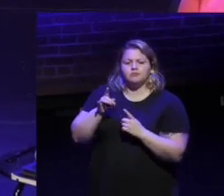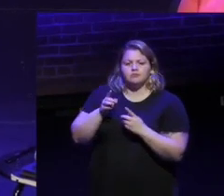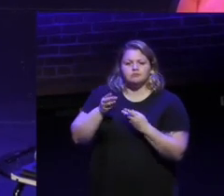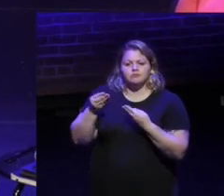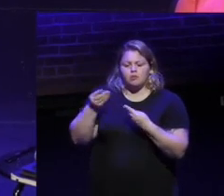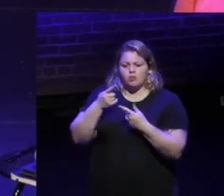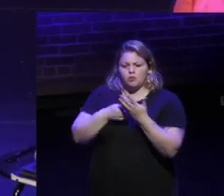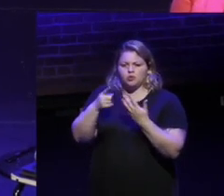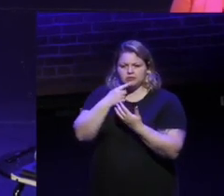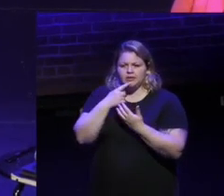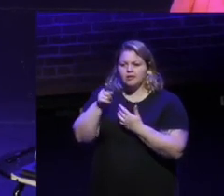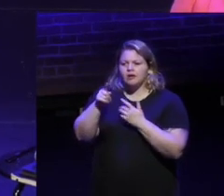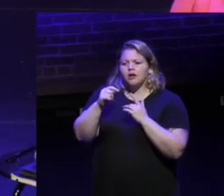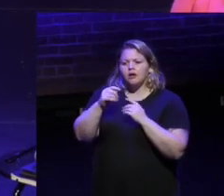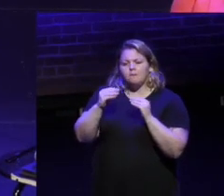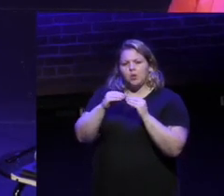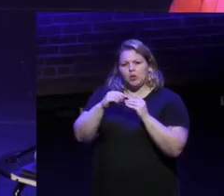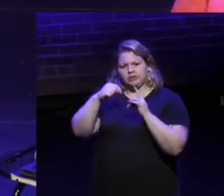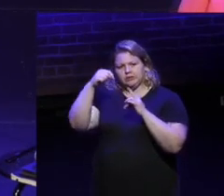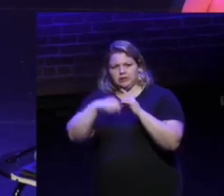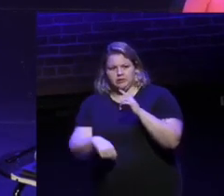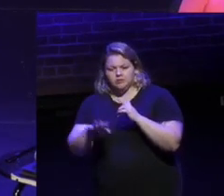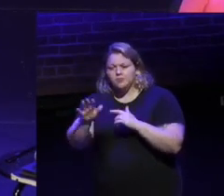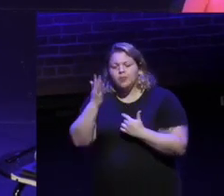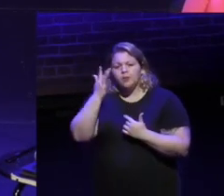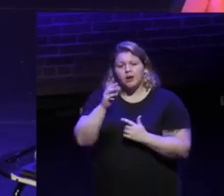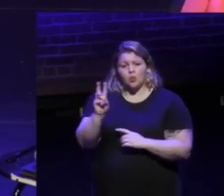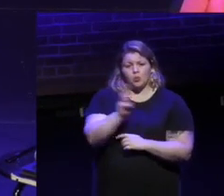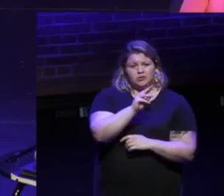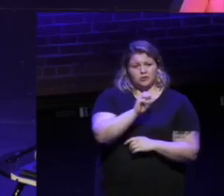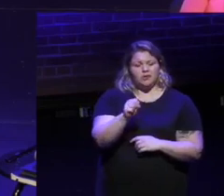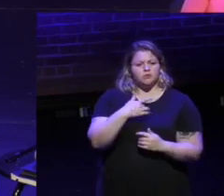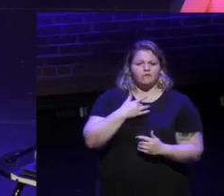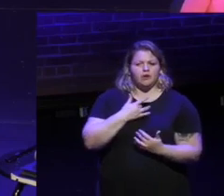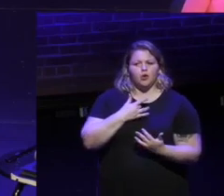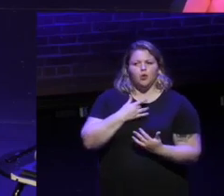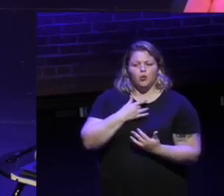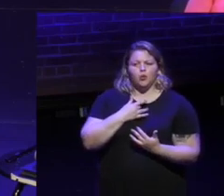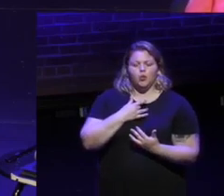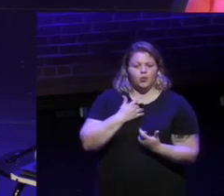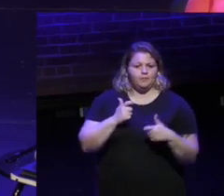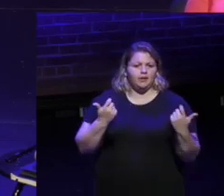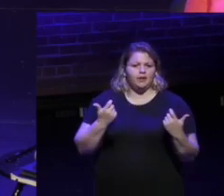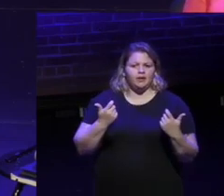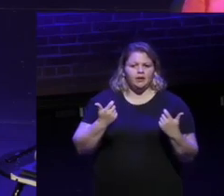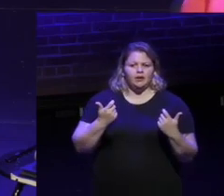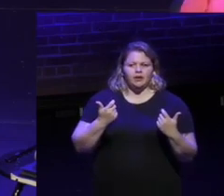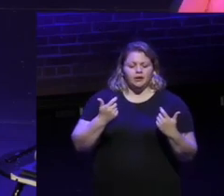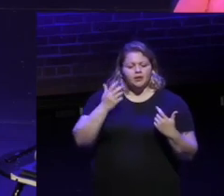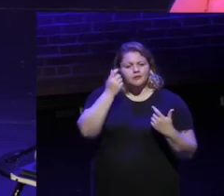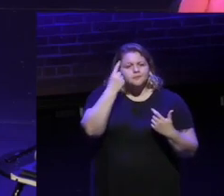question. And we feel this acutely in Western Mass, because frankly, a lot of the most well-funded, highest